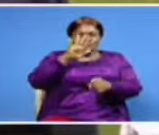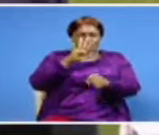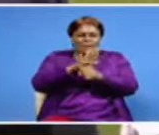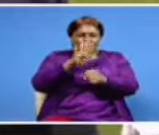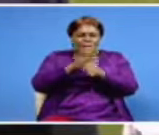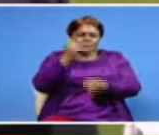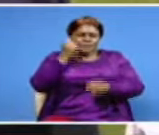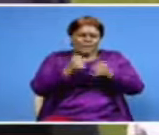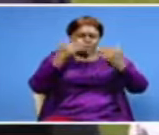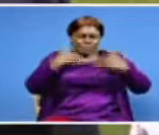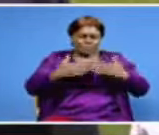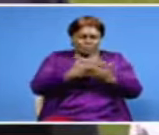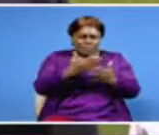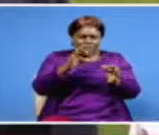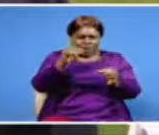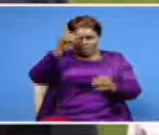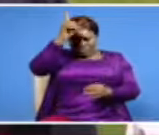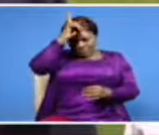in this region.